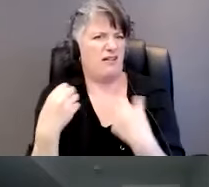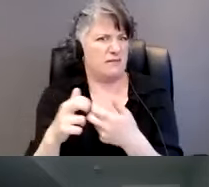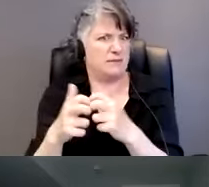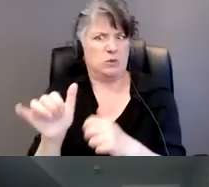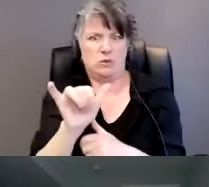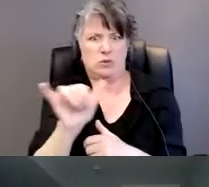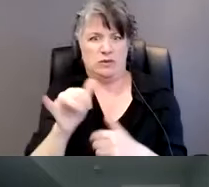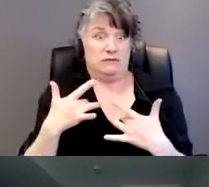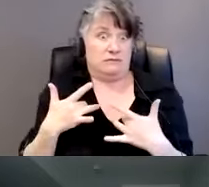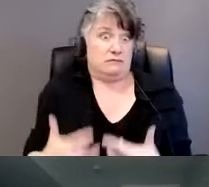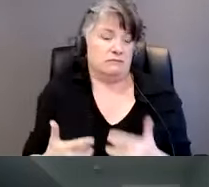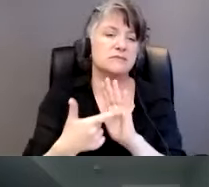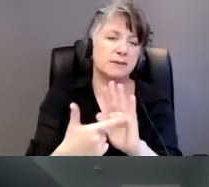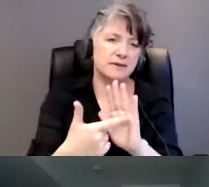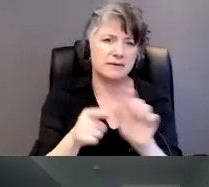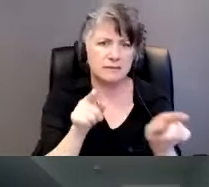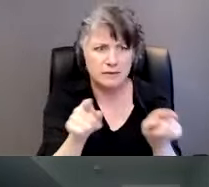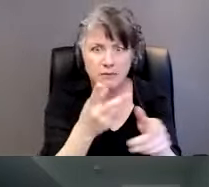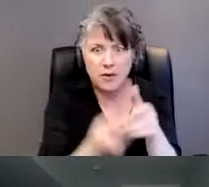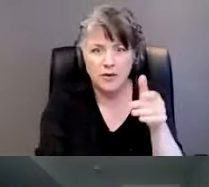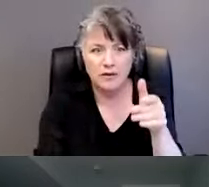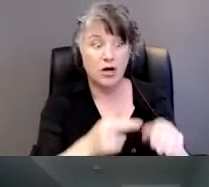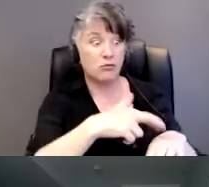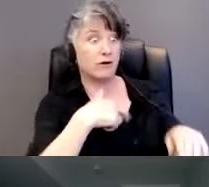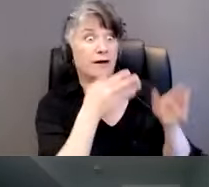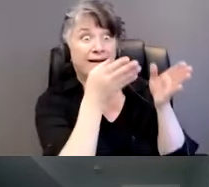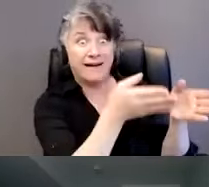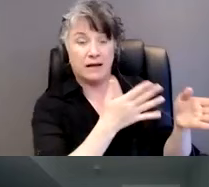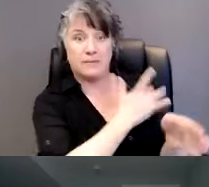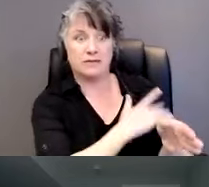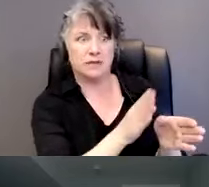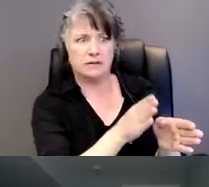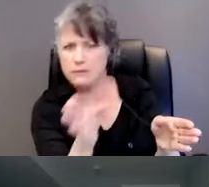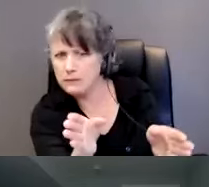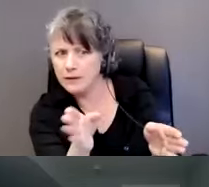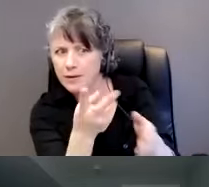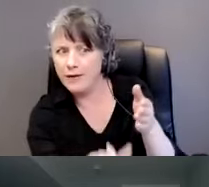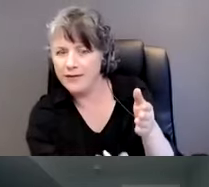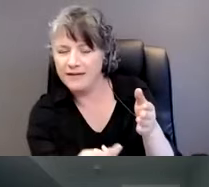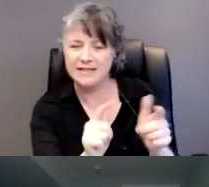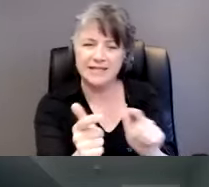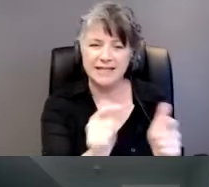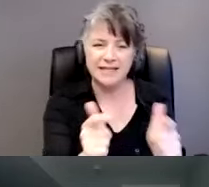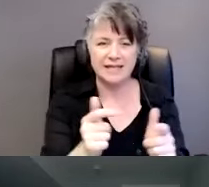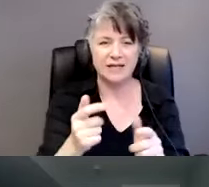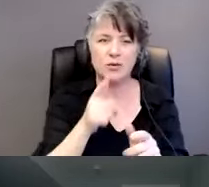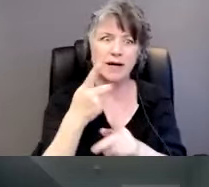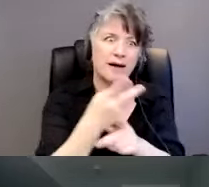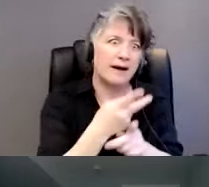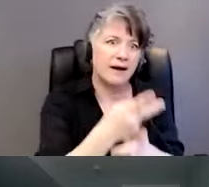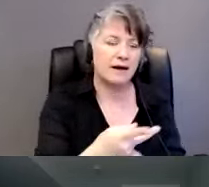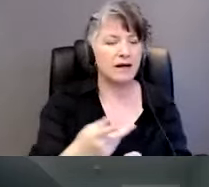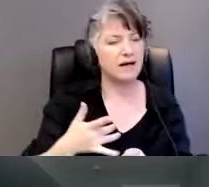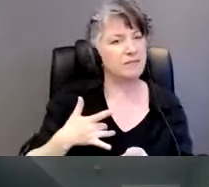example, depression, right? And that's quite common, as was alluded to as well, depression in caregivers.